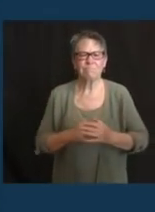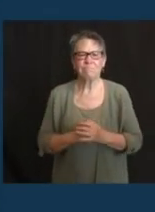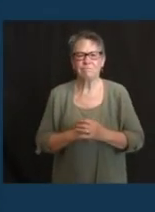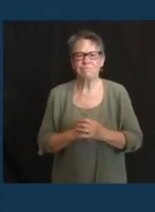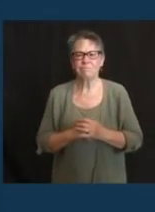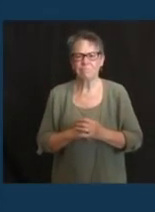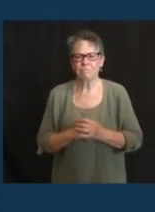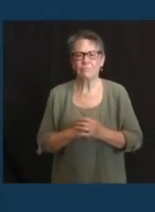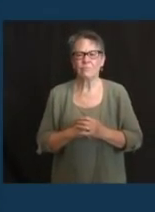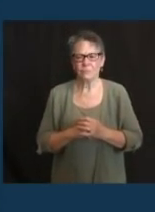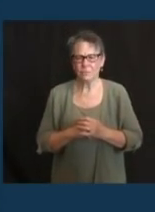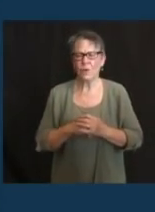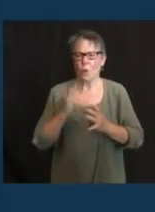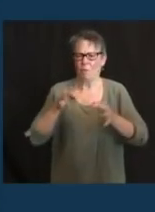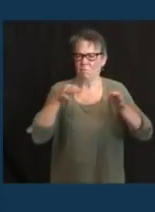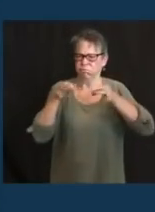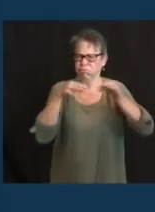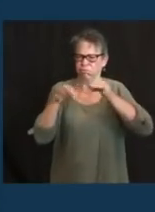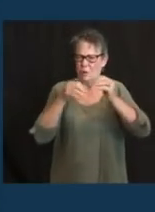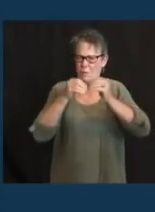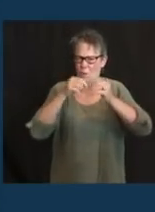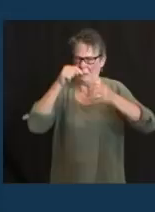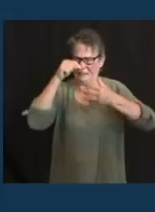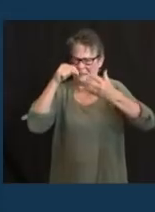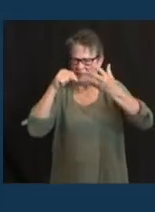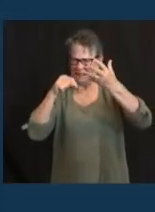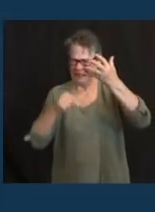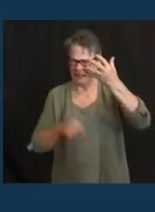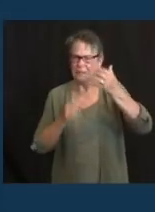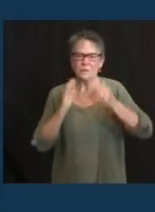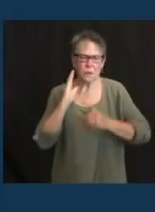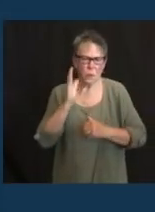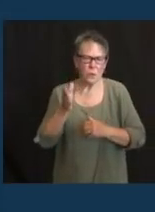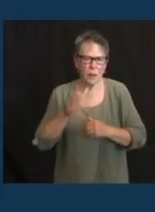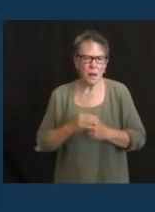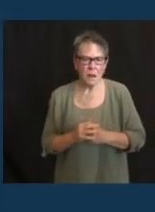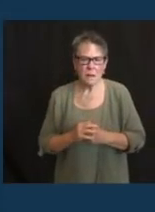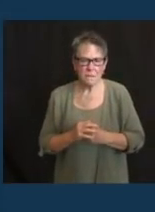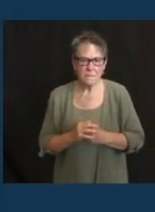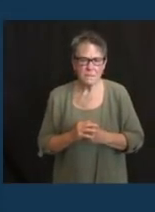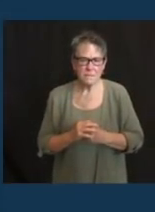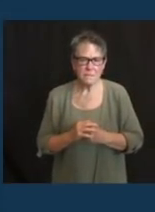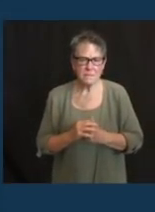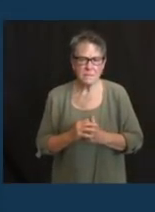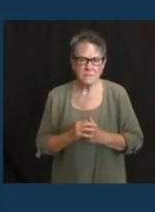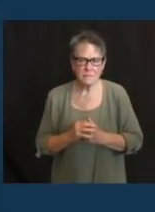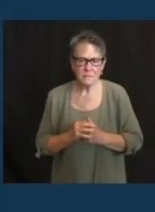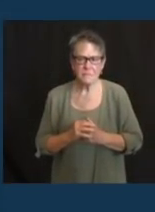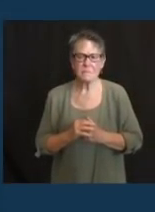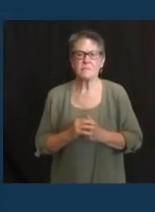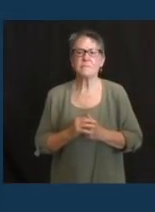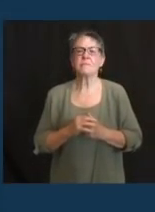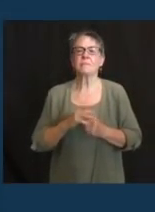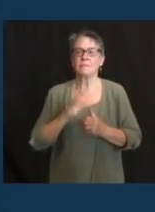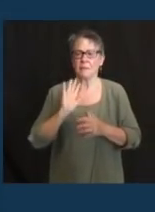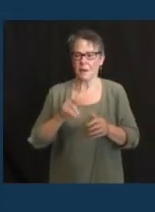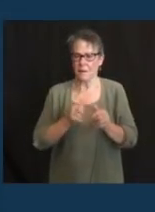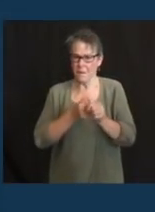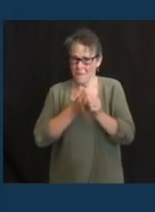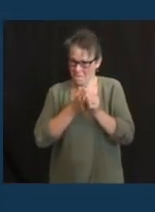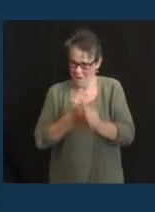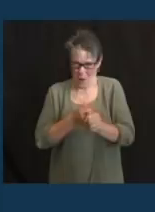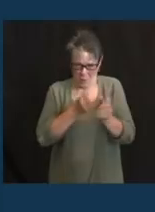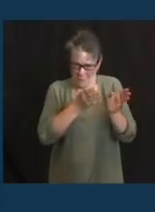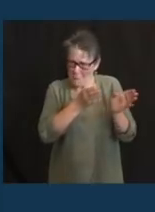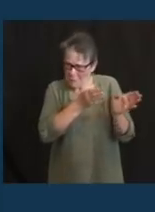our efforts to build out our capabilities and the principles by which our program will operate. So